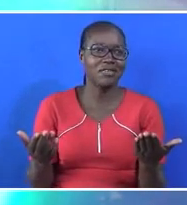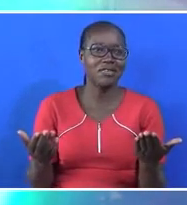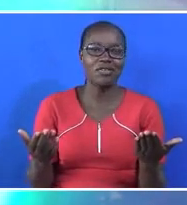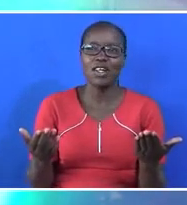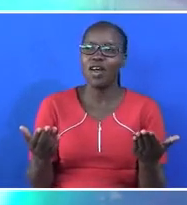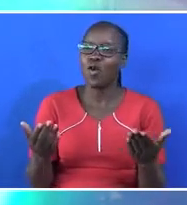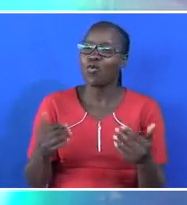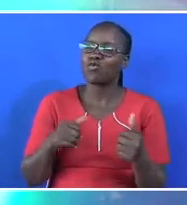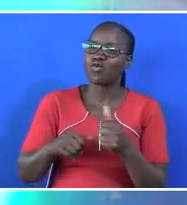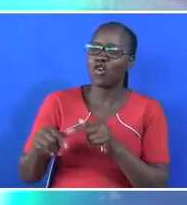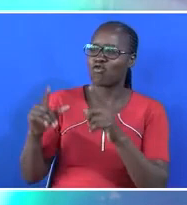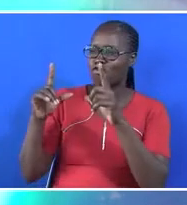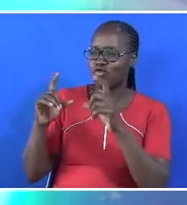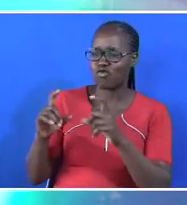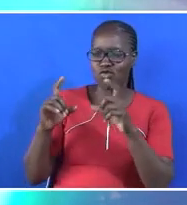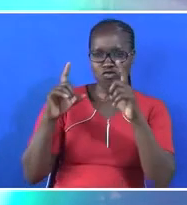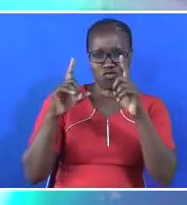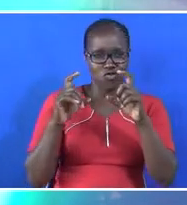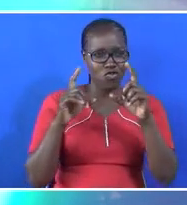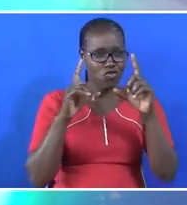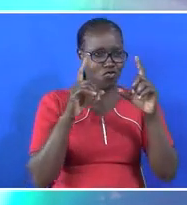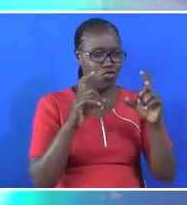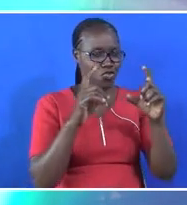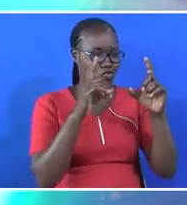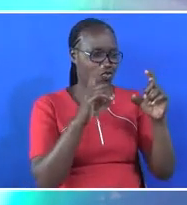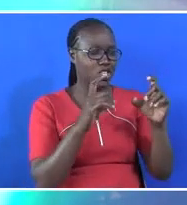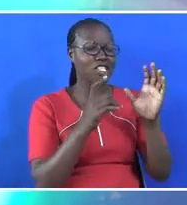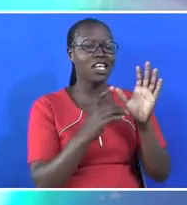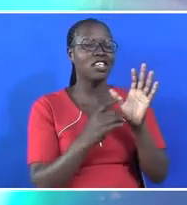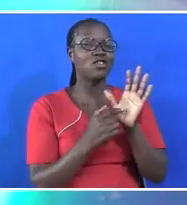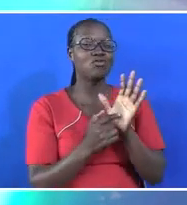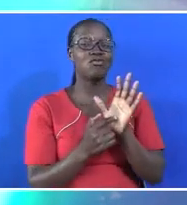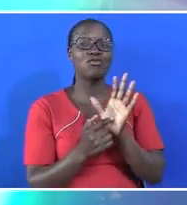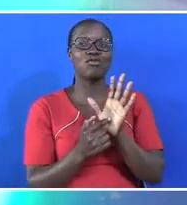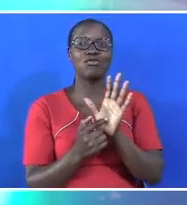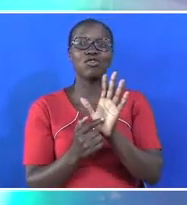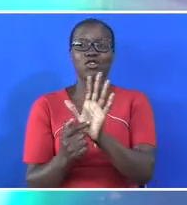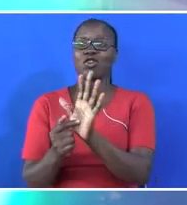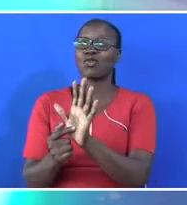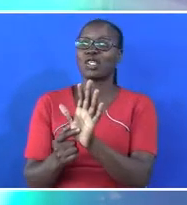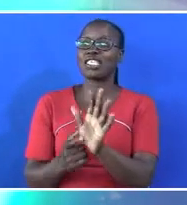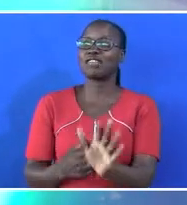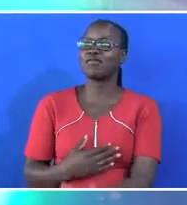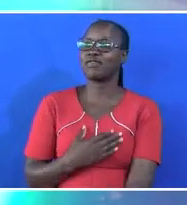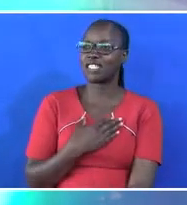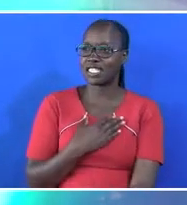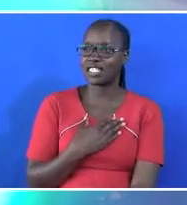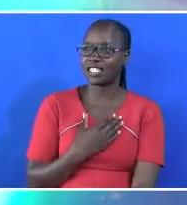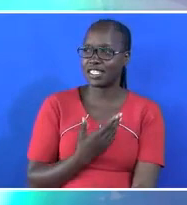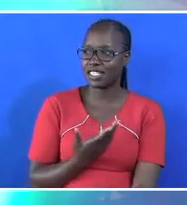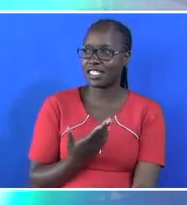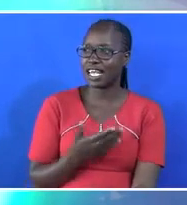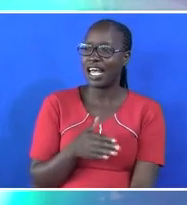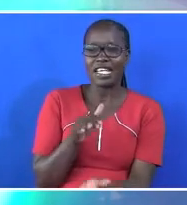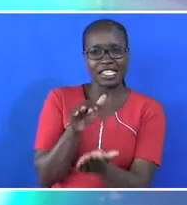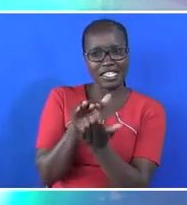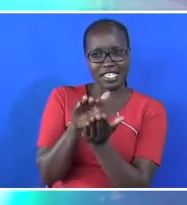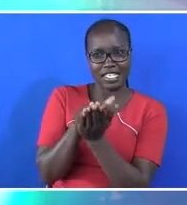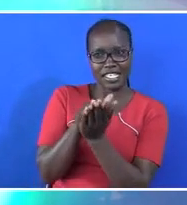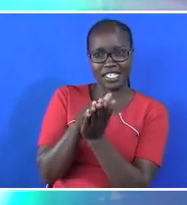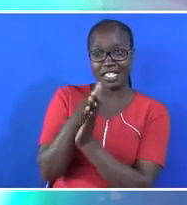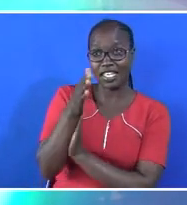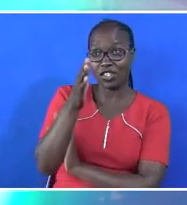Going around taking photos and showing the strangers, you know, the treasures that